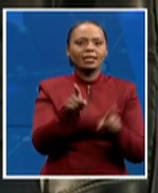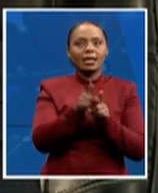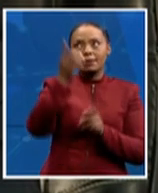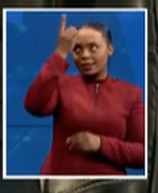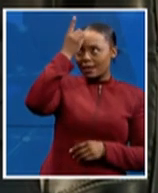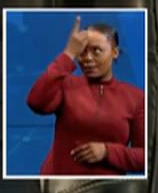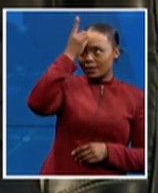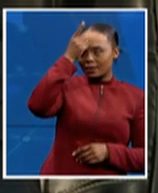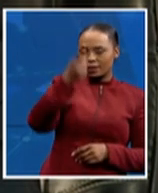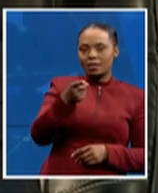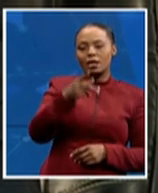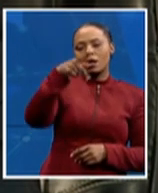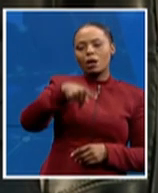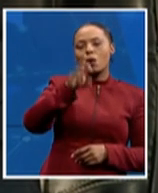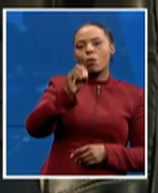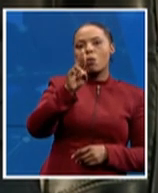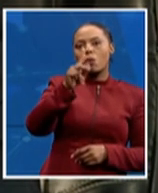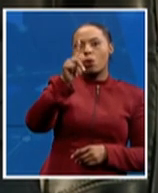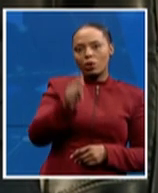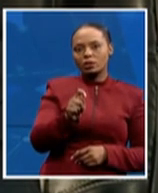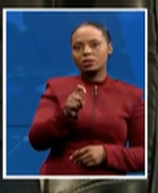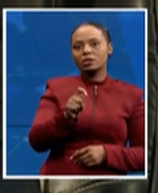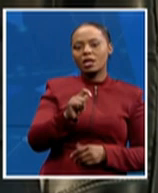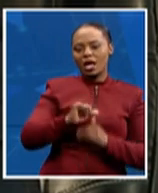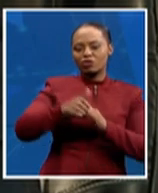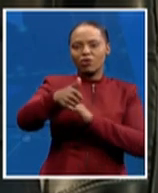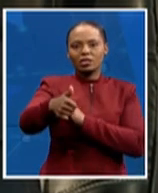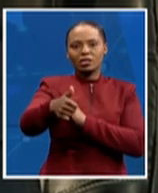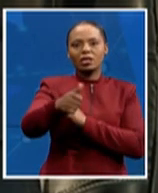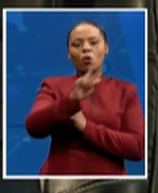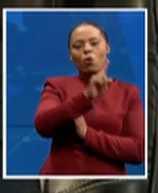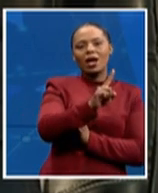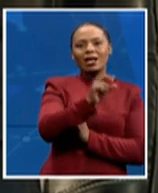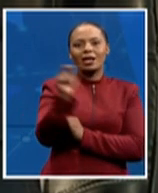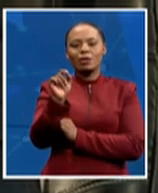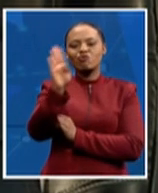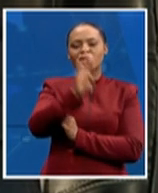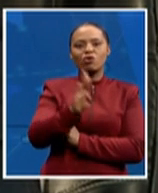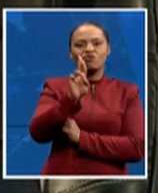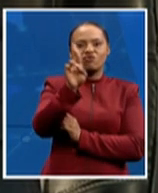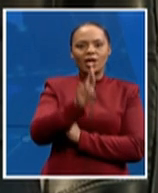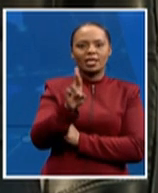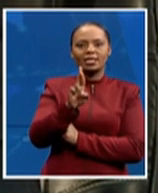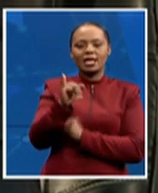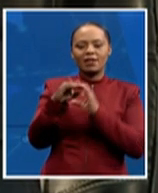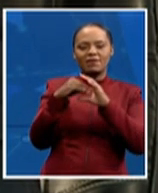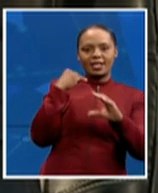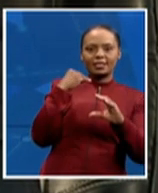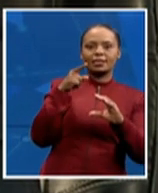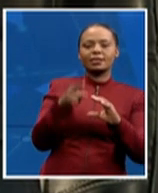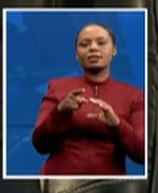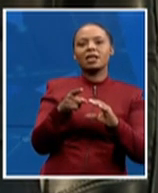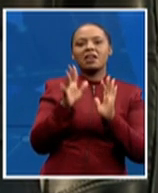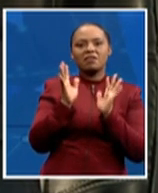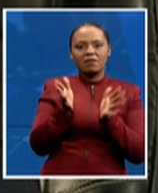see about 100 billion invested over the medium term in terms of